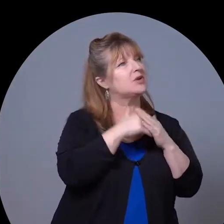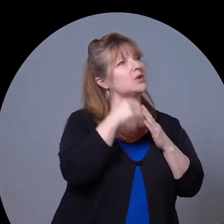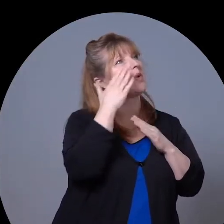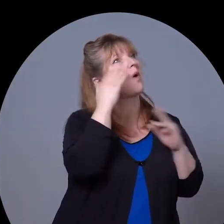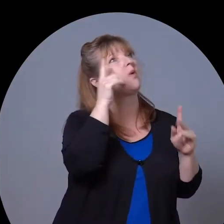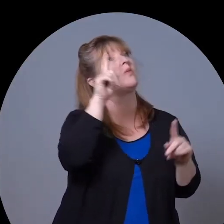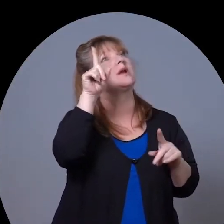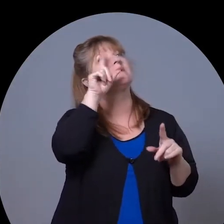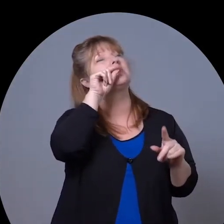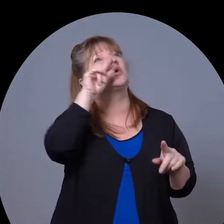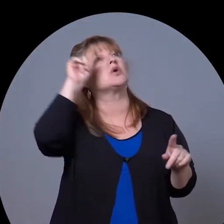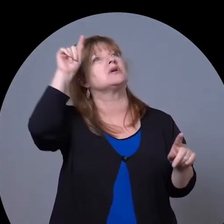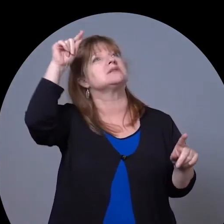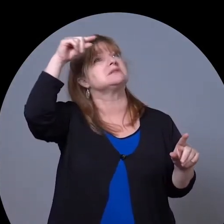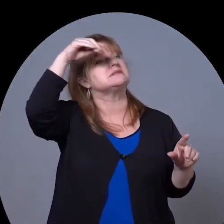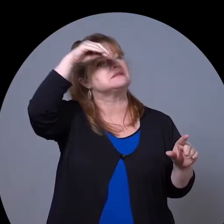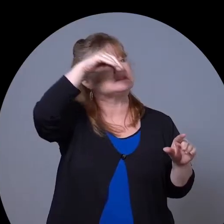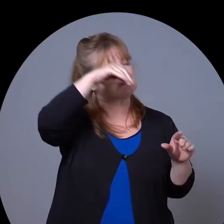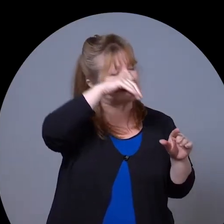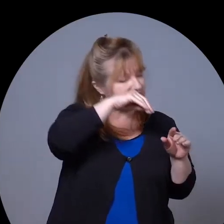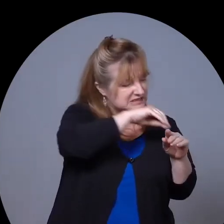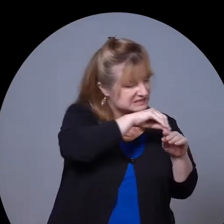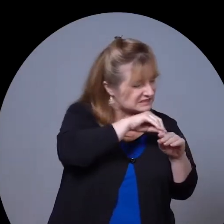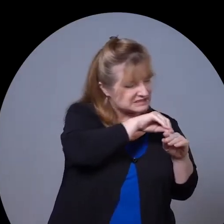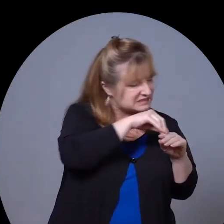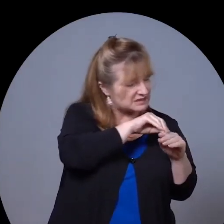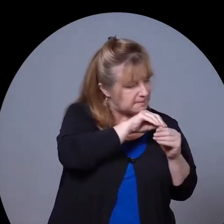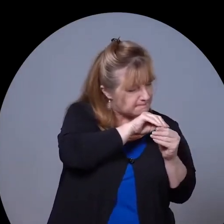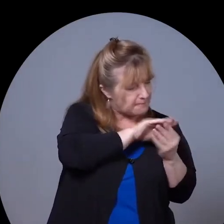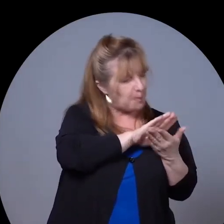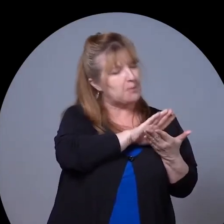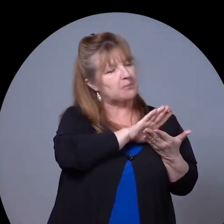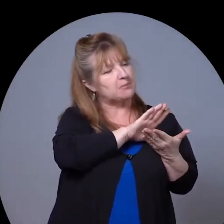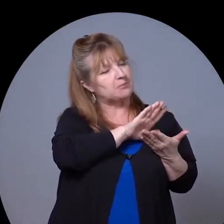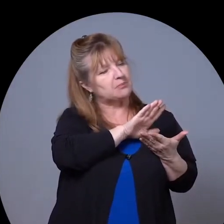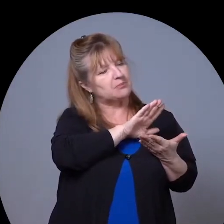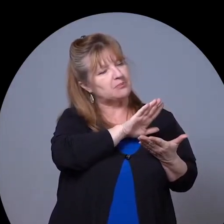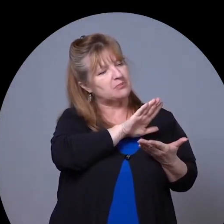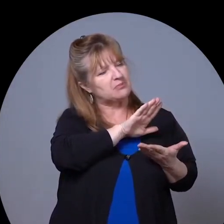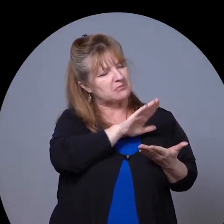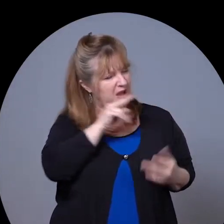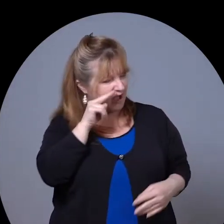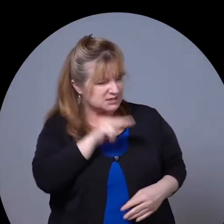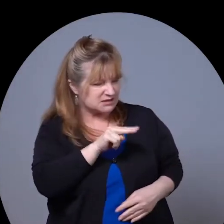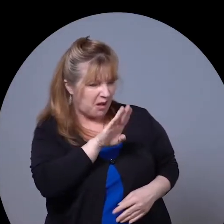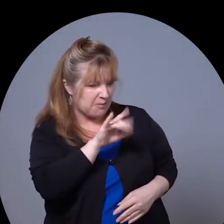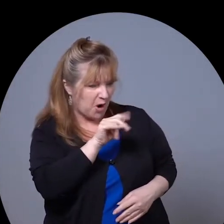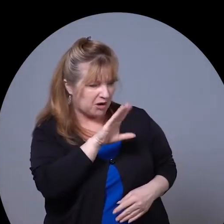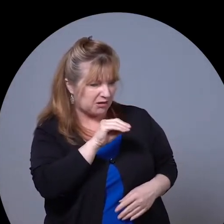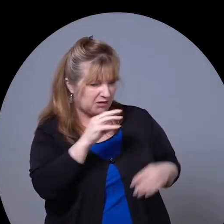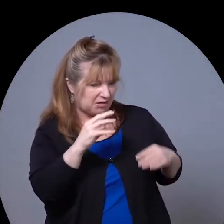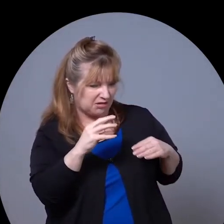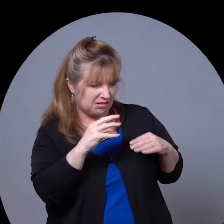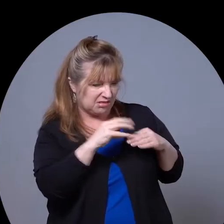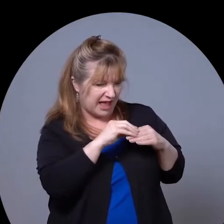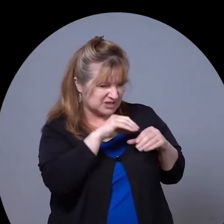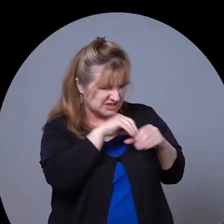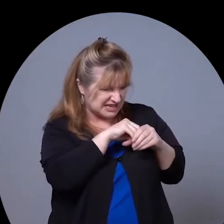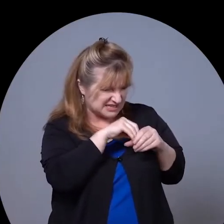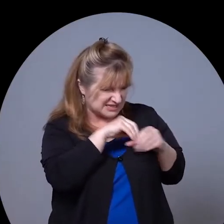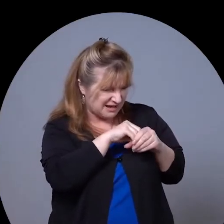gulls will pry a locked shell until it gives. I found a barnacle latched inside